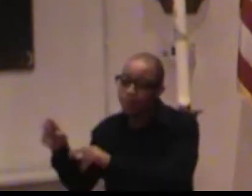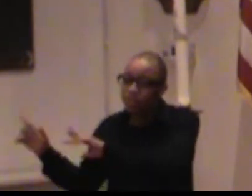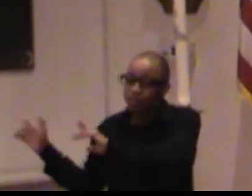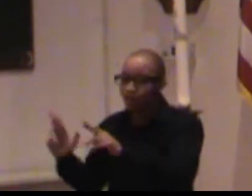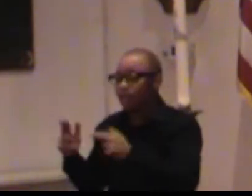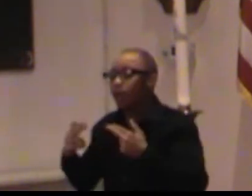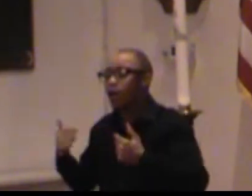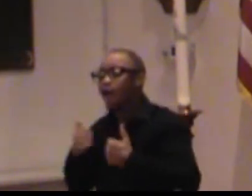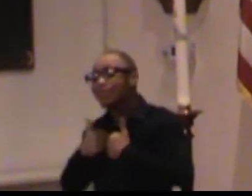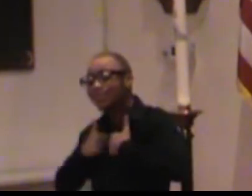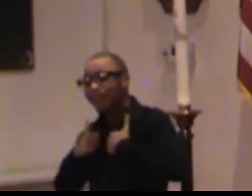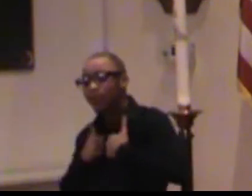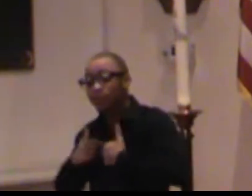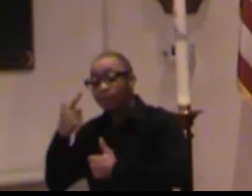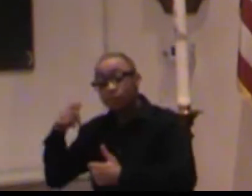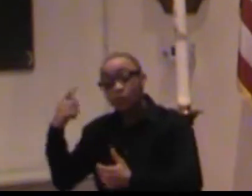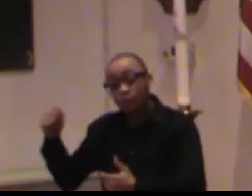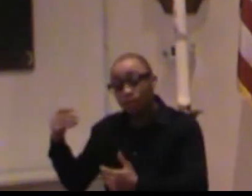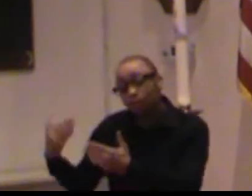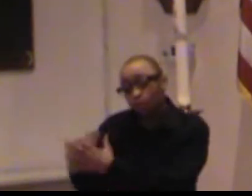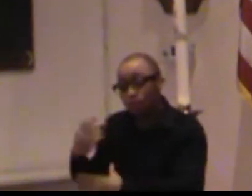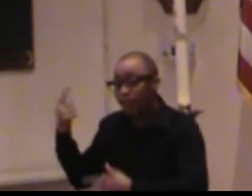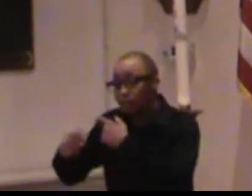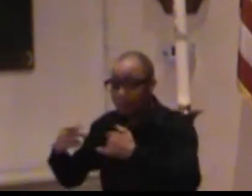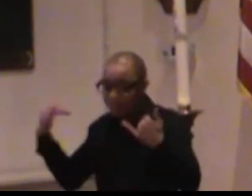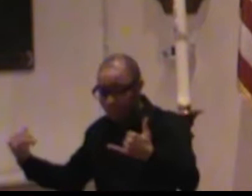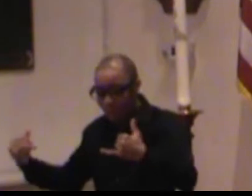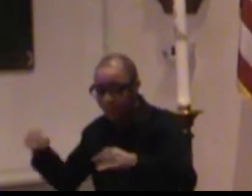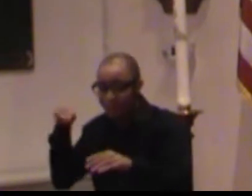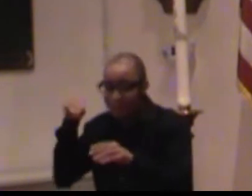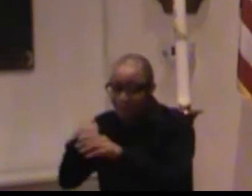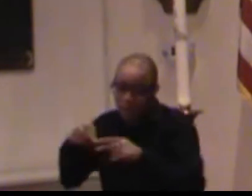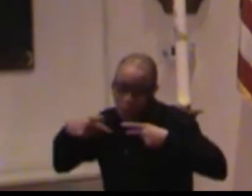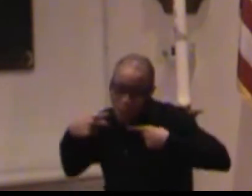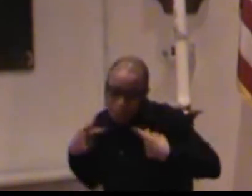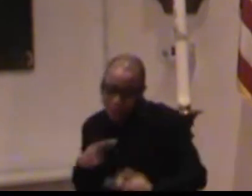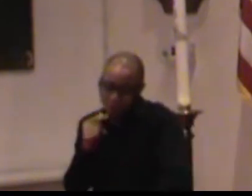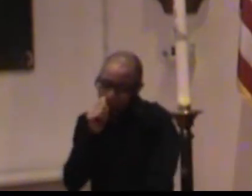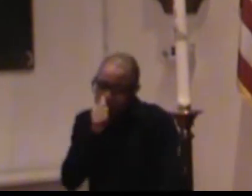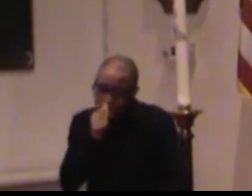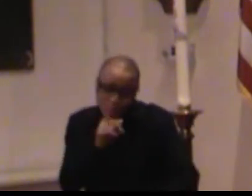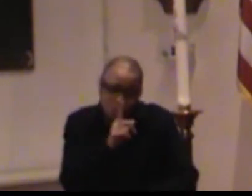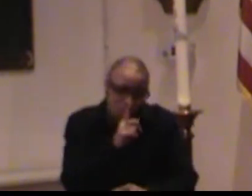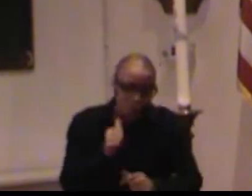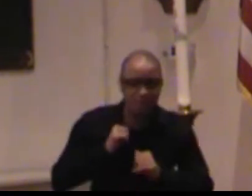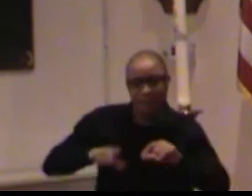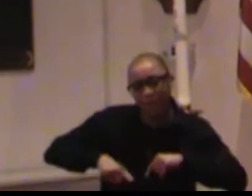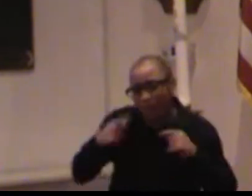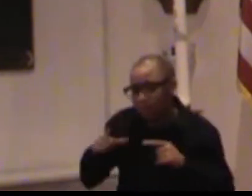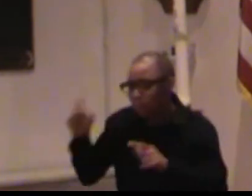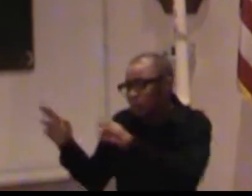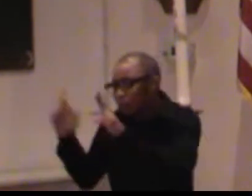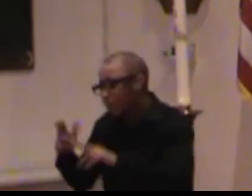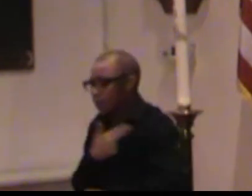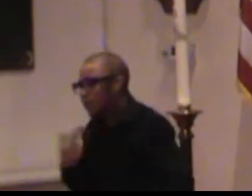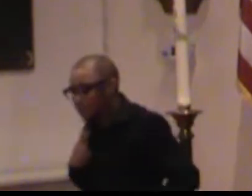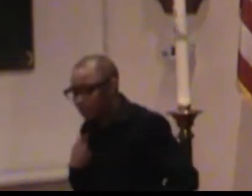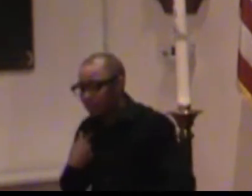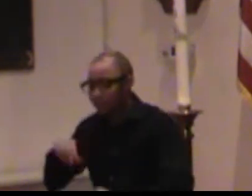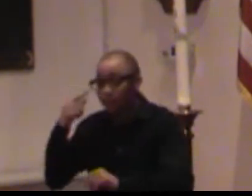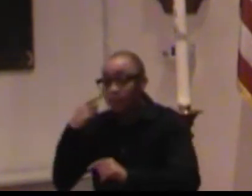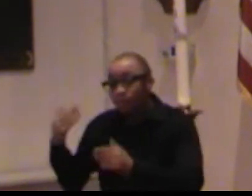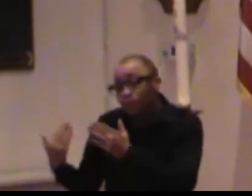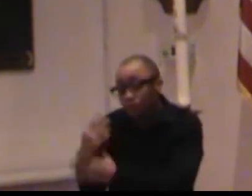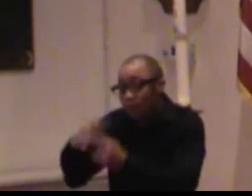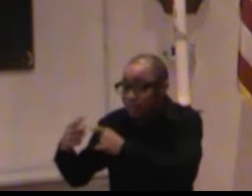ready ourselves for the new that's coming now in our personal lives. We must ready ourselves for the